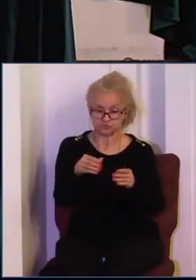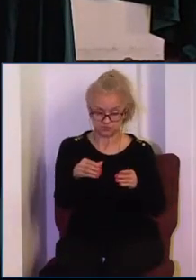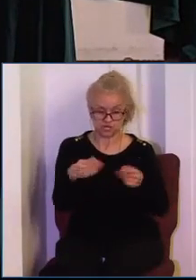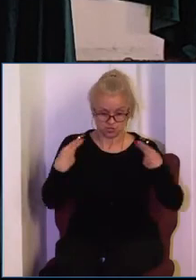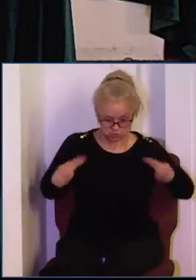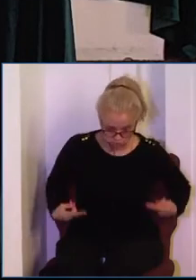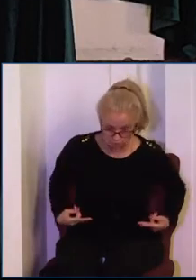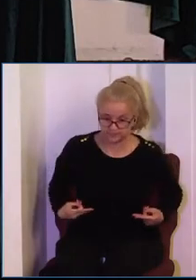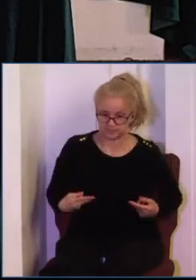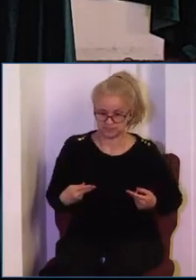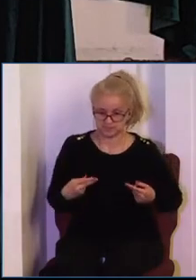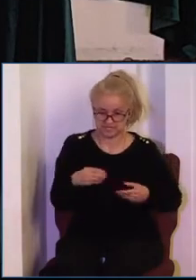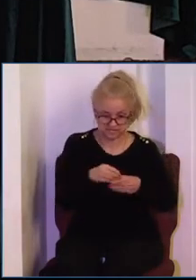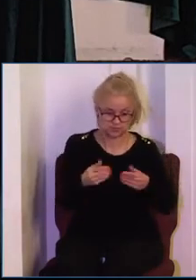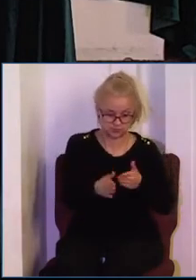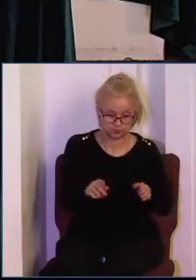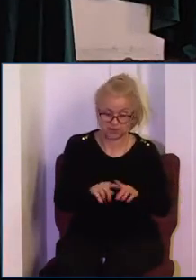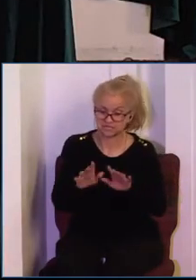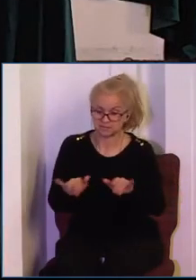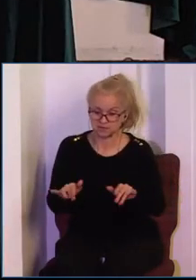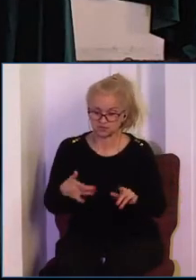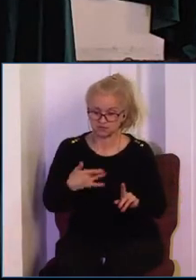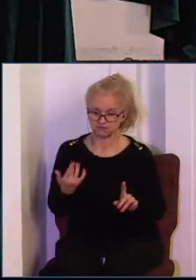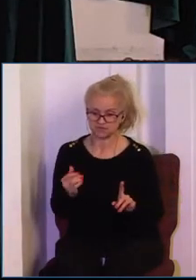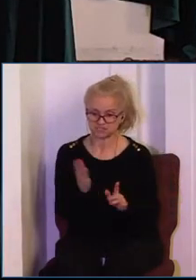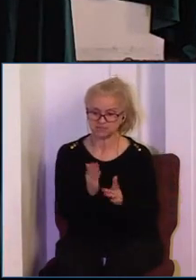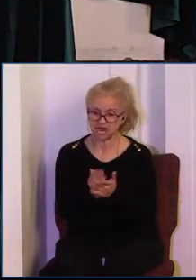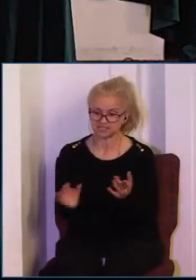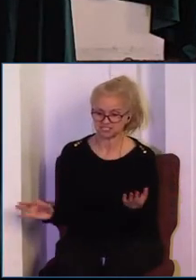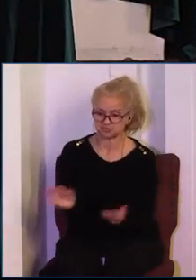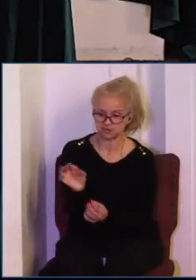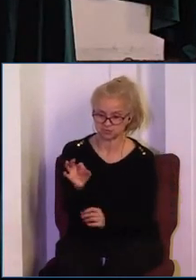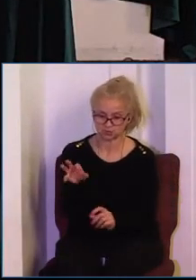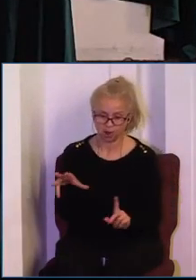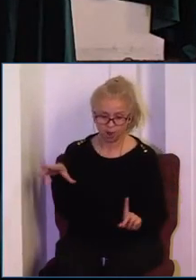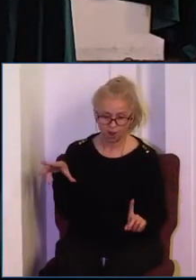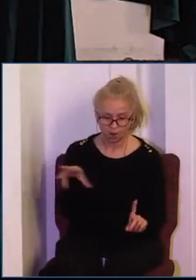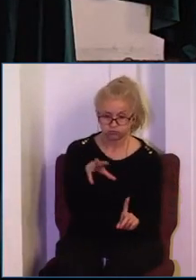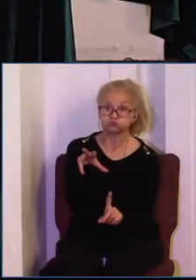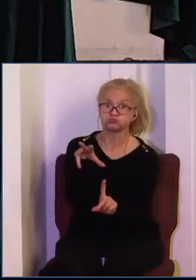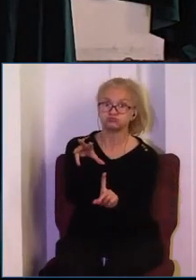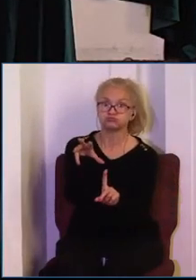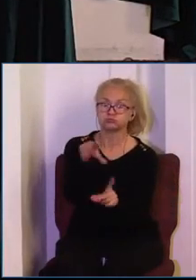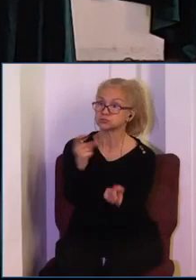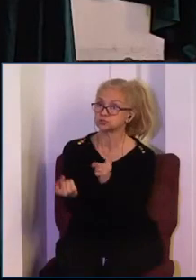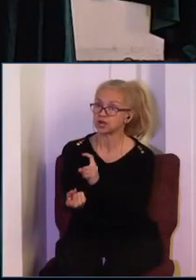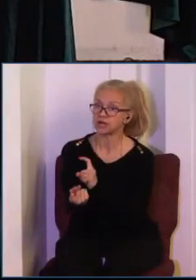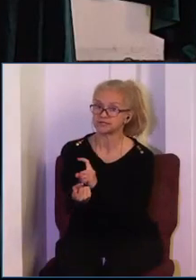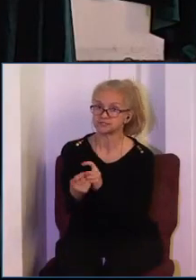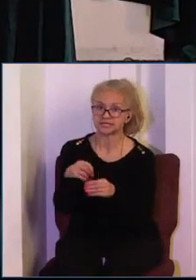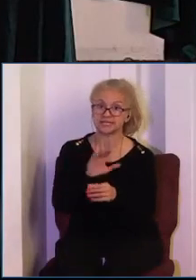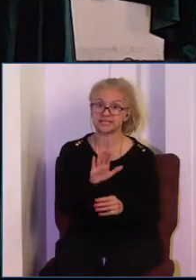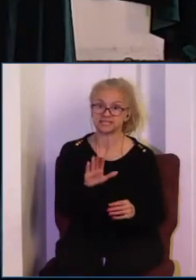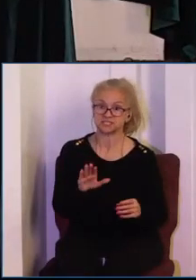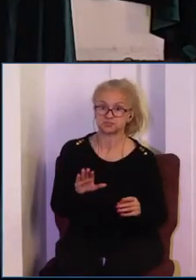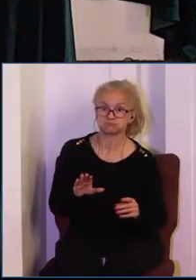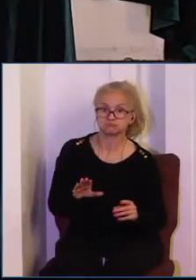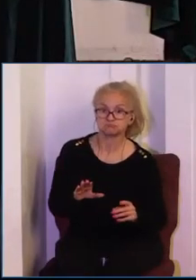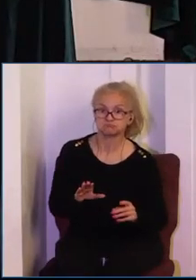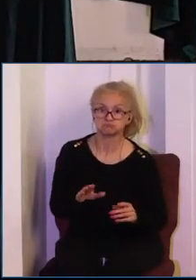human, Troy, is in the room. You feel some kind of spiritual change in his presence.